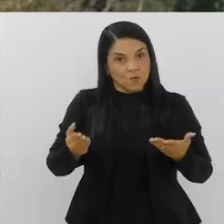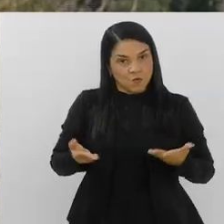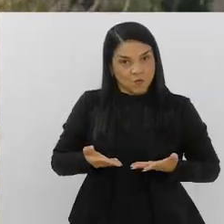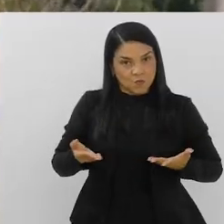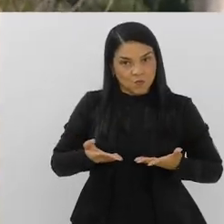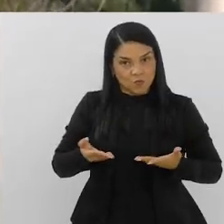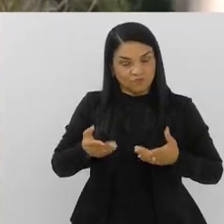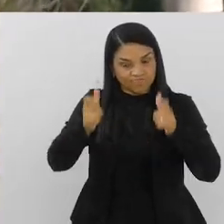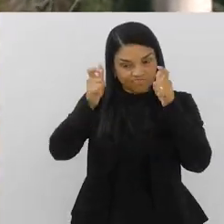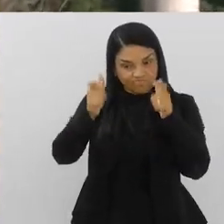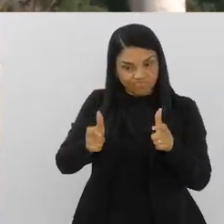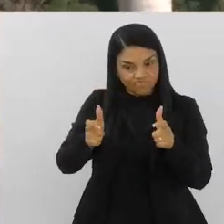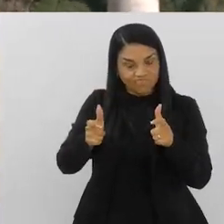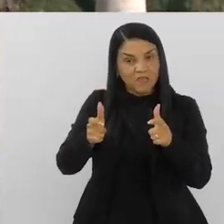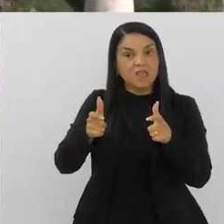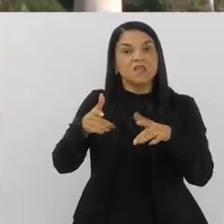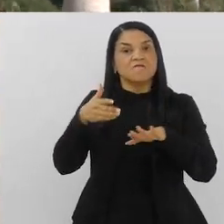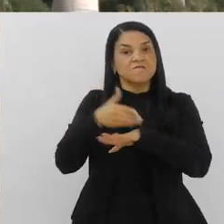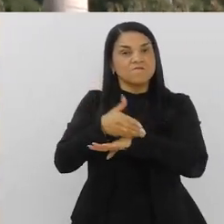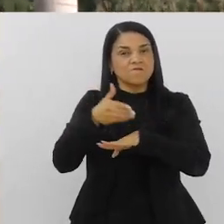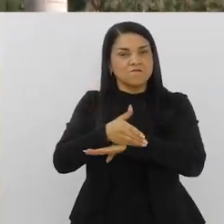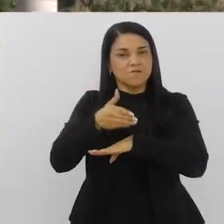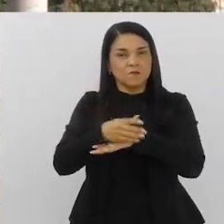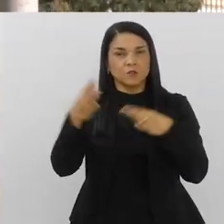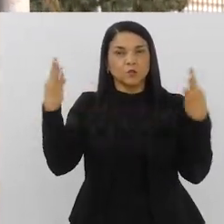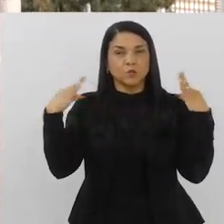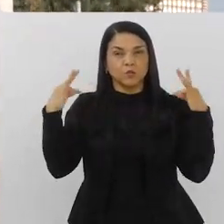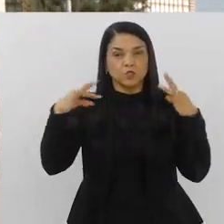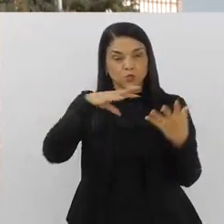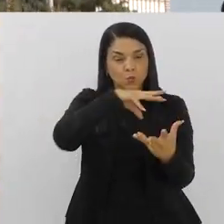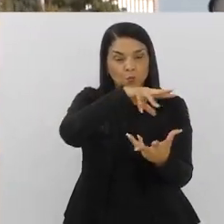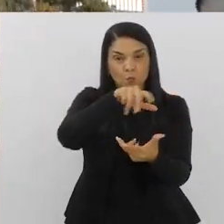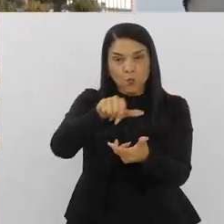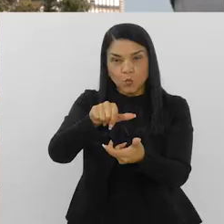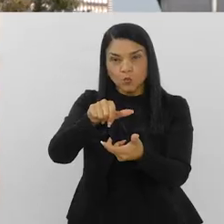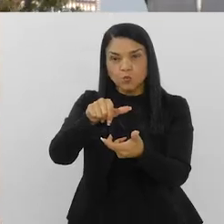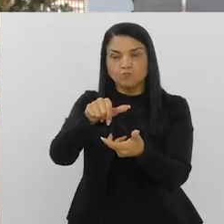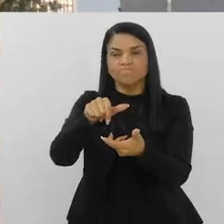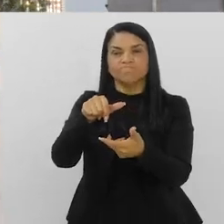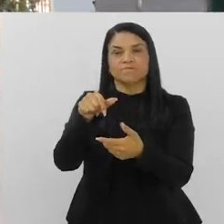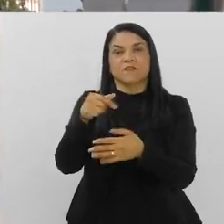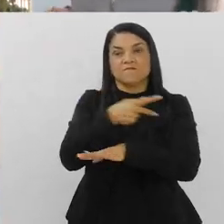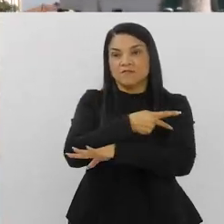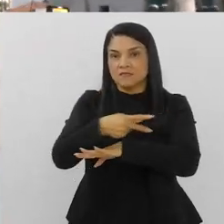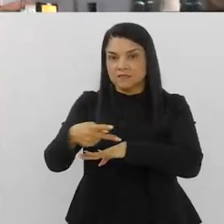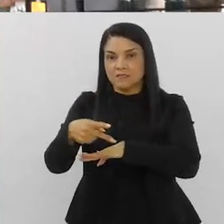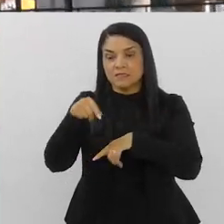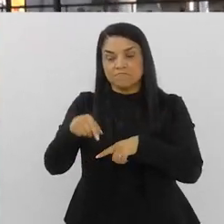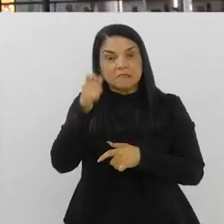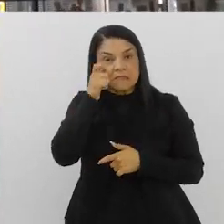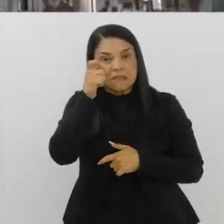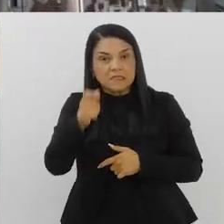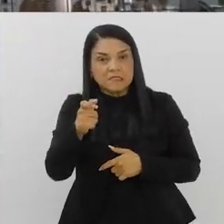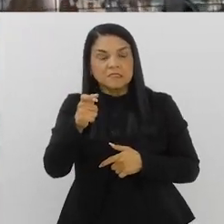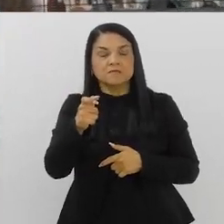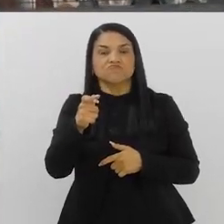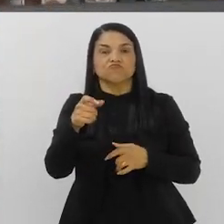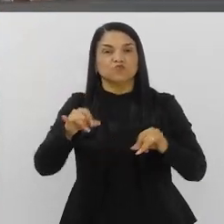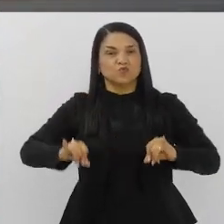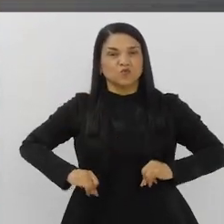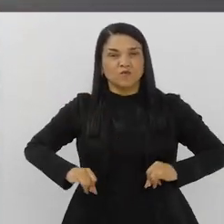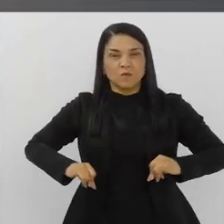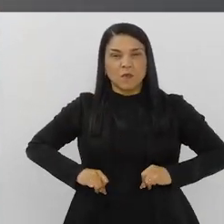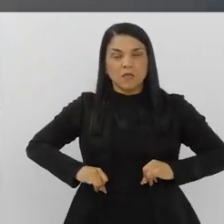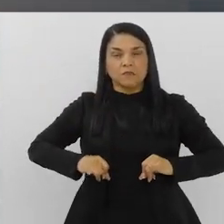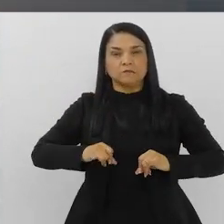Today, a place very frequent of tourists from all world interested in an issue that caused the suffering of